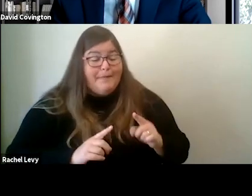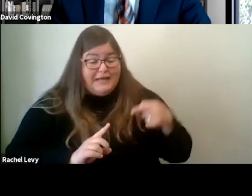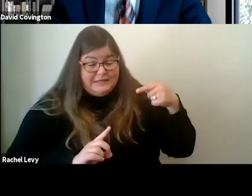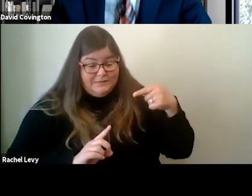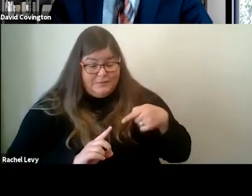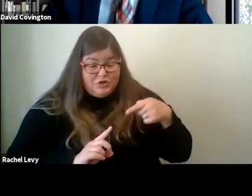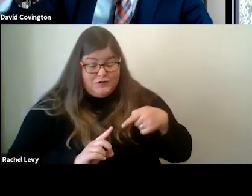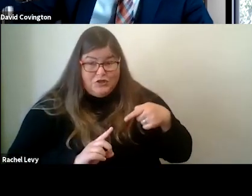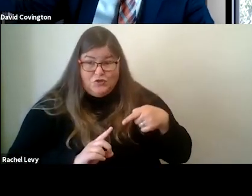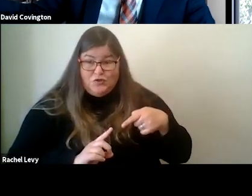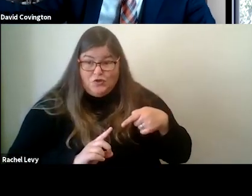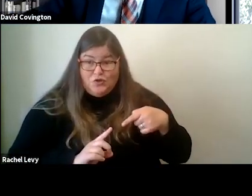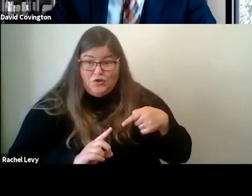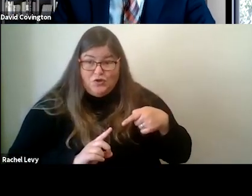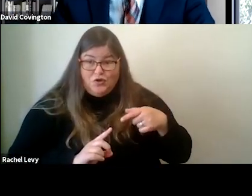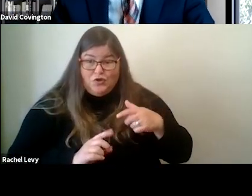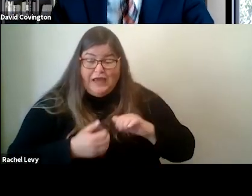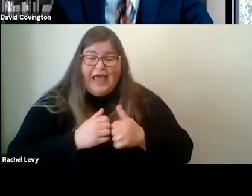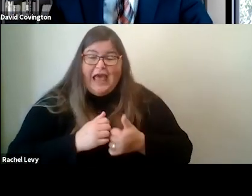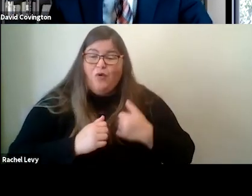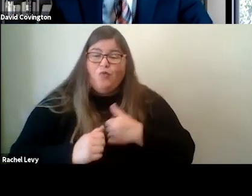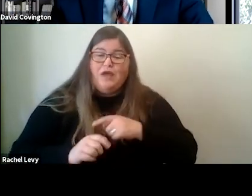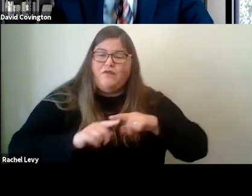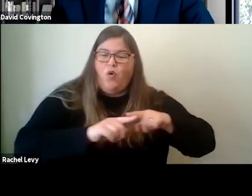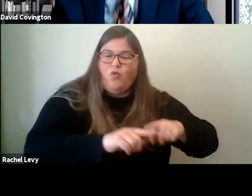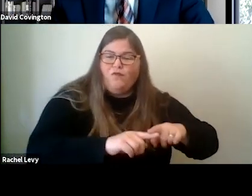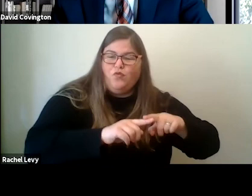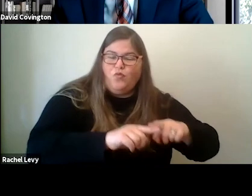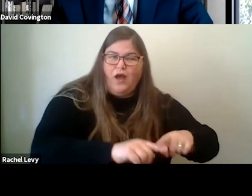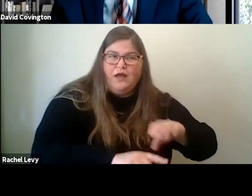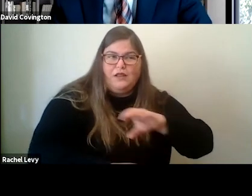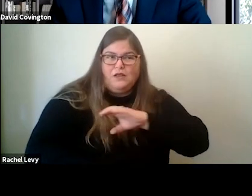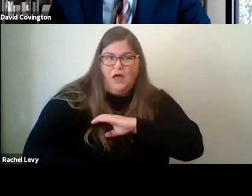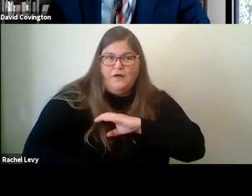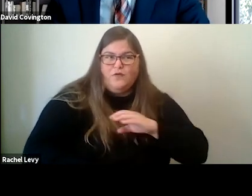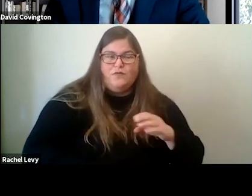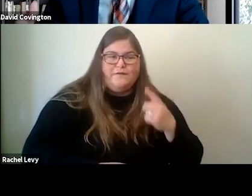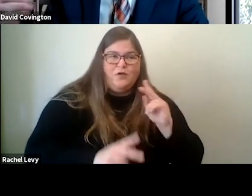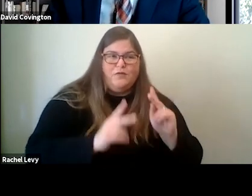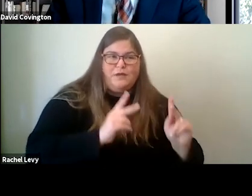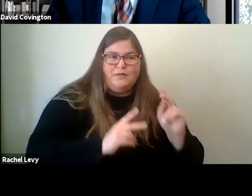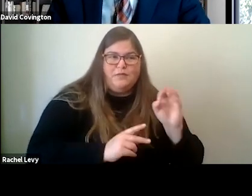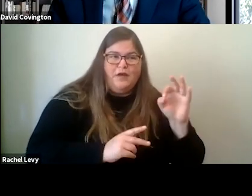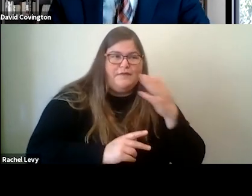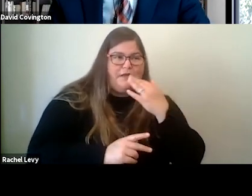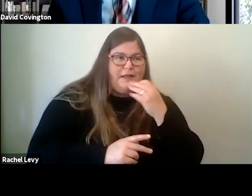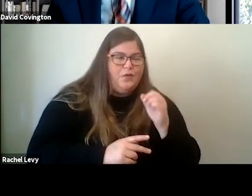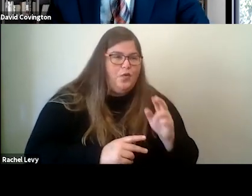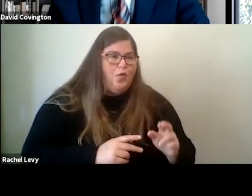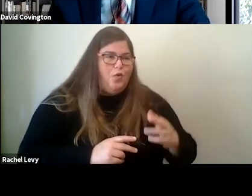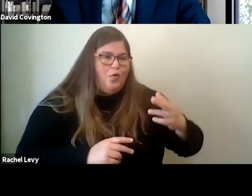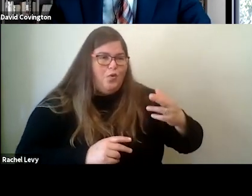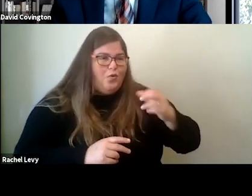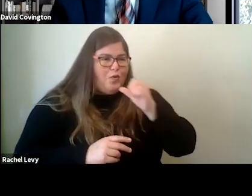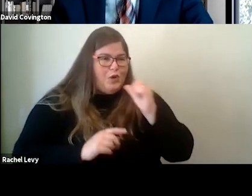have over-relied on law enforcement for people of color, the way we have under-attended to the